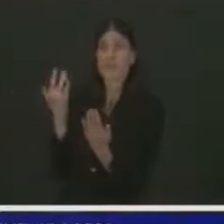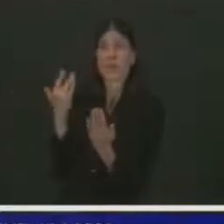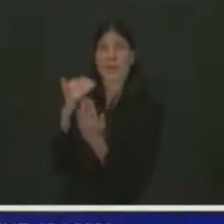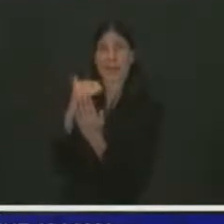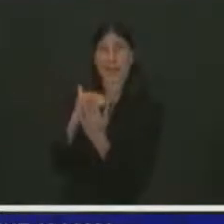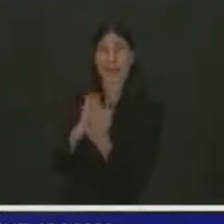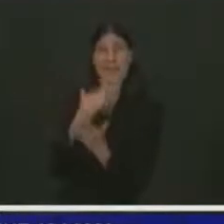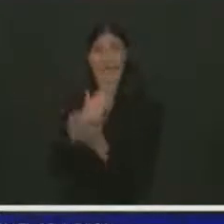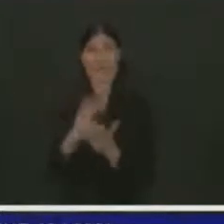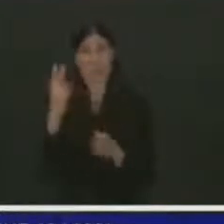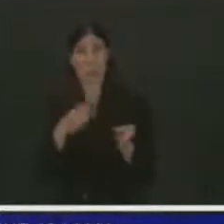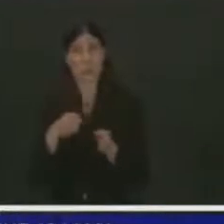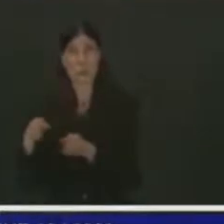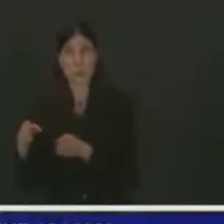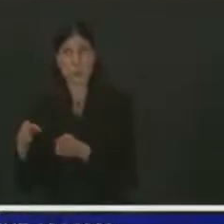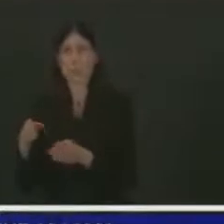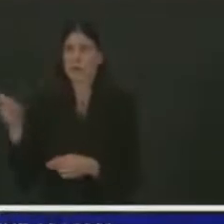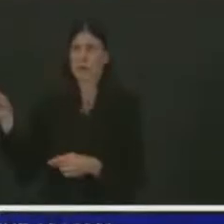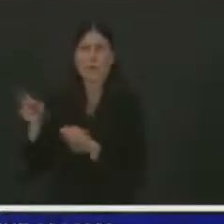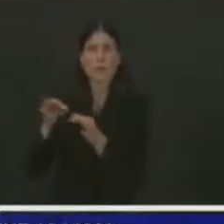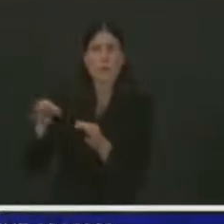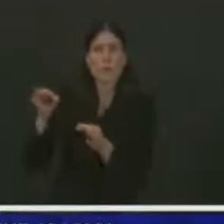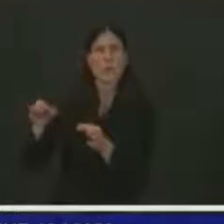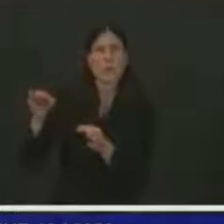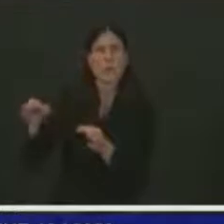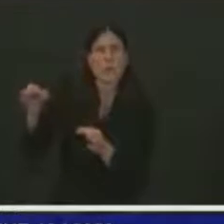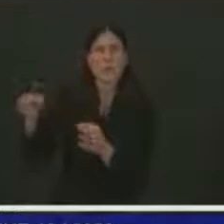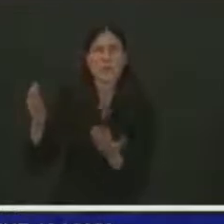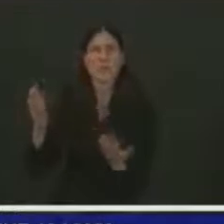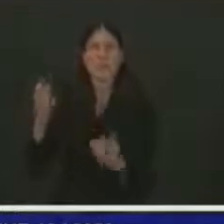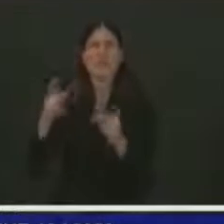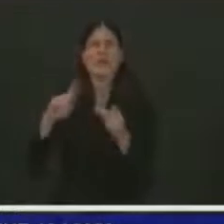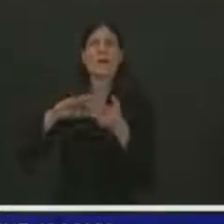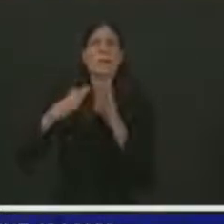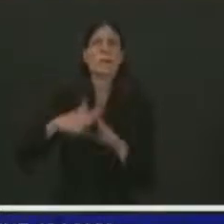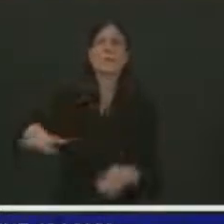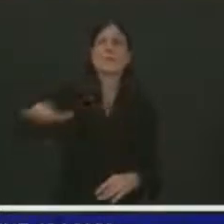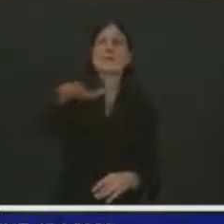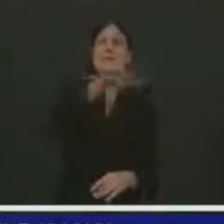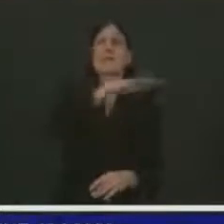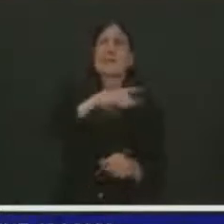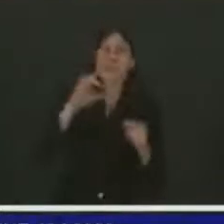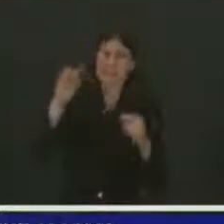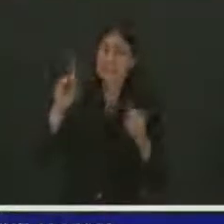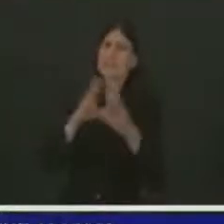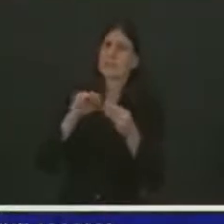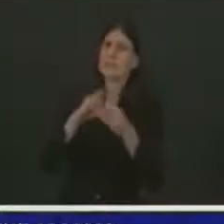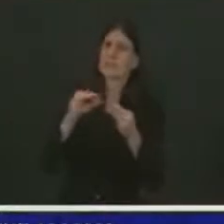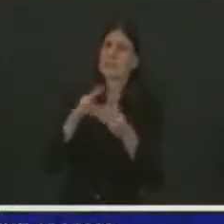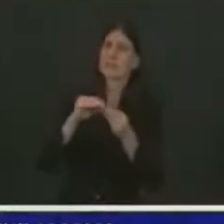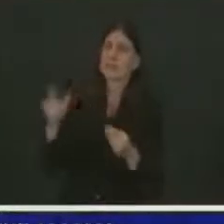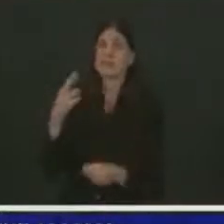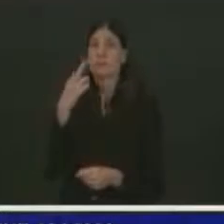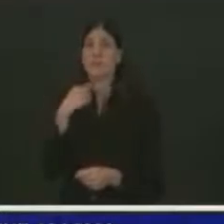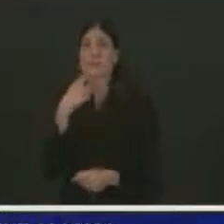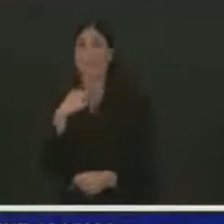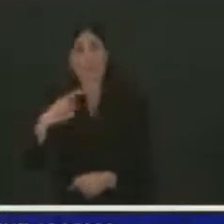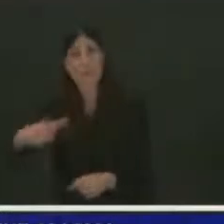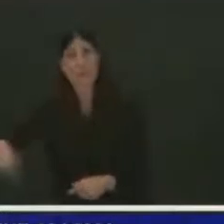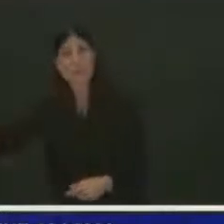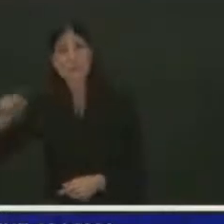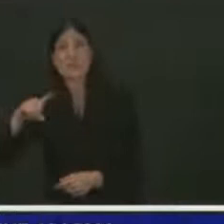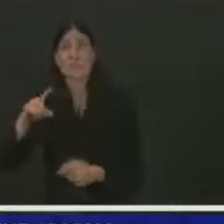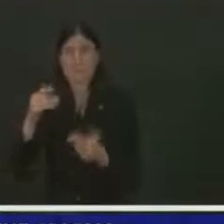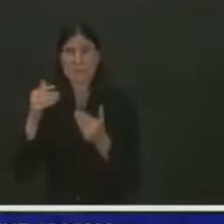people that I've heard from since our article came out a couple of days ago is, how come restaurants, you could replicate